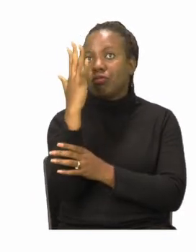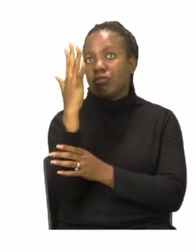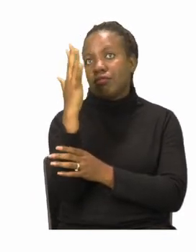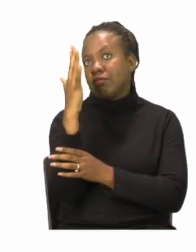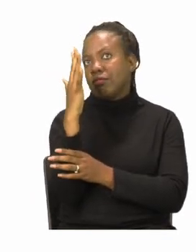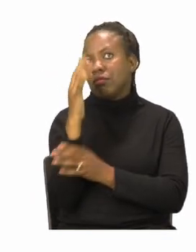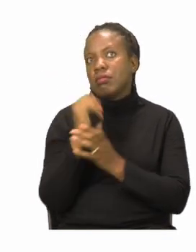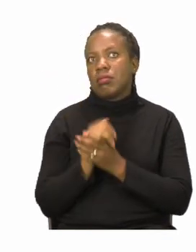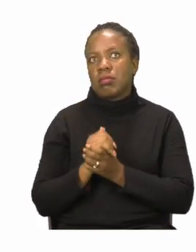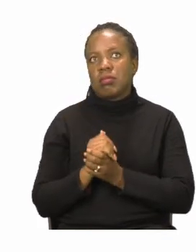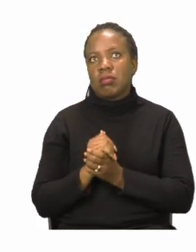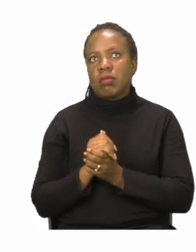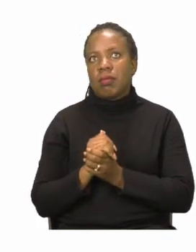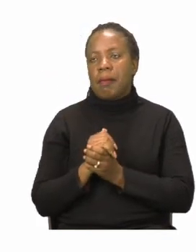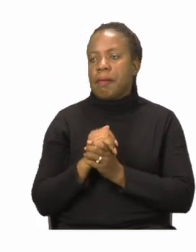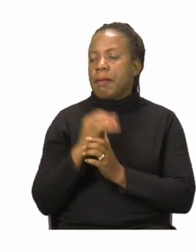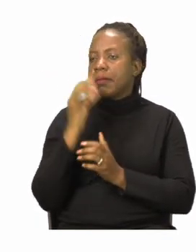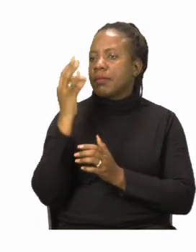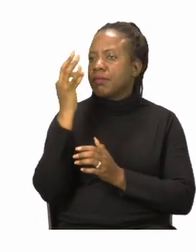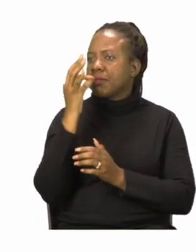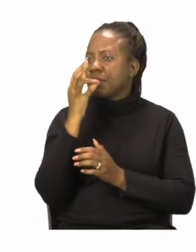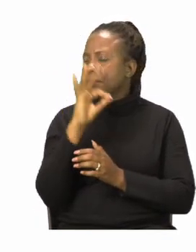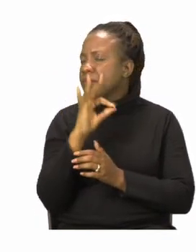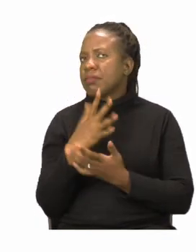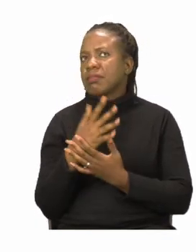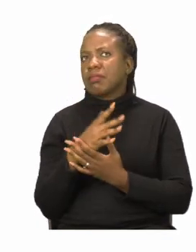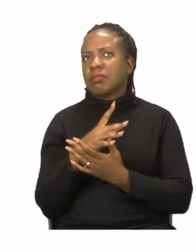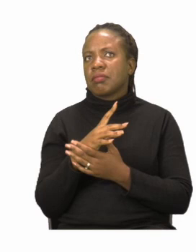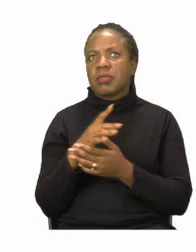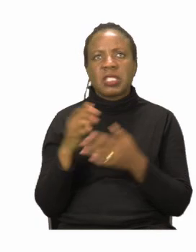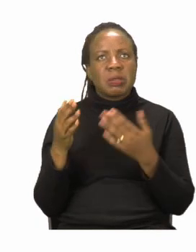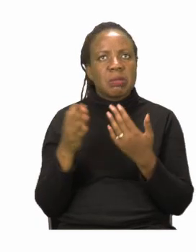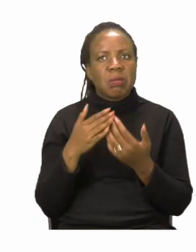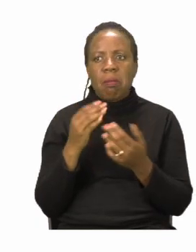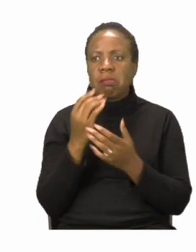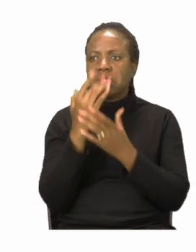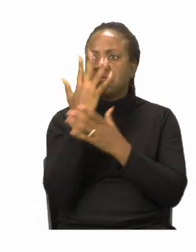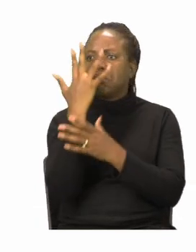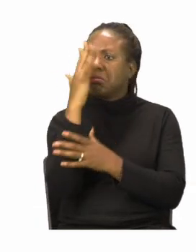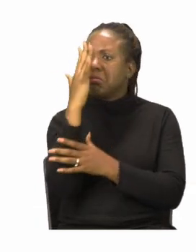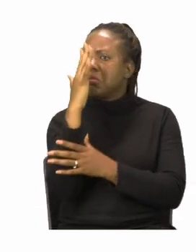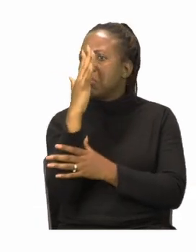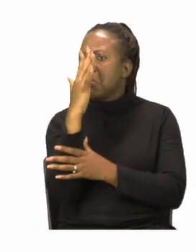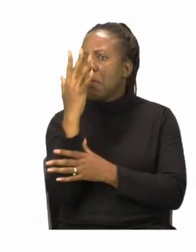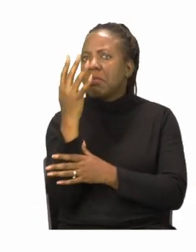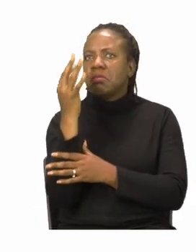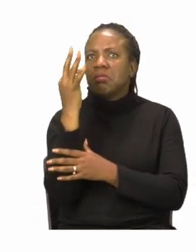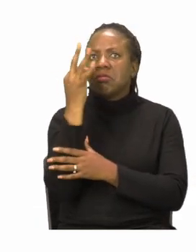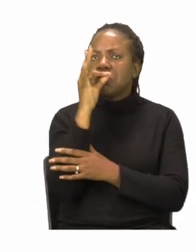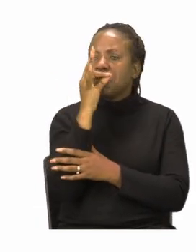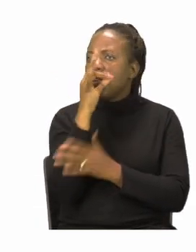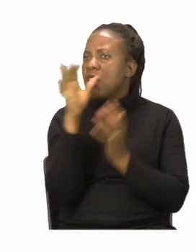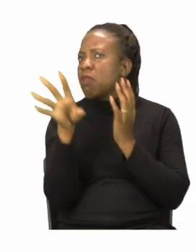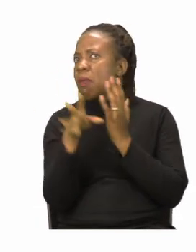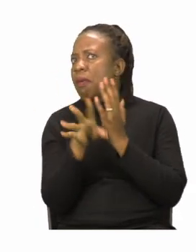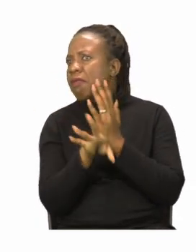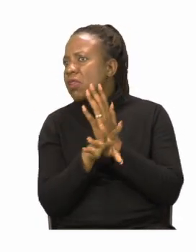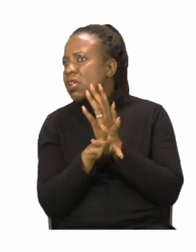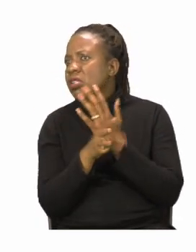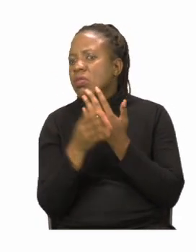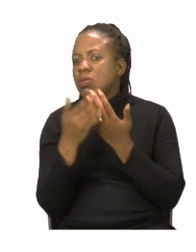now at the end, you can decide what your plant or flower will look